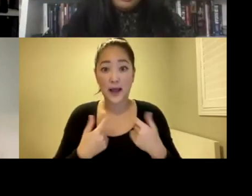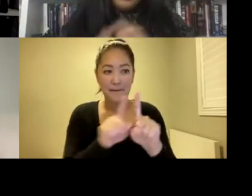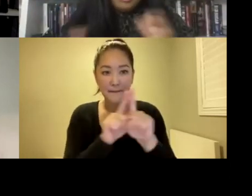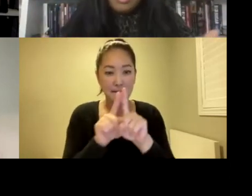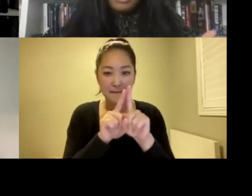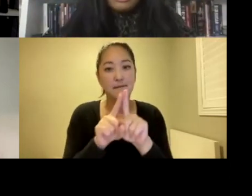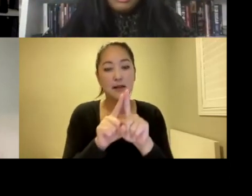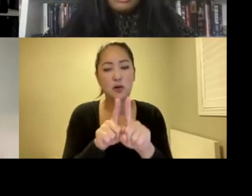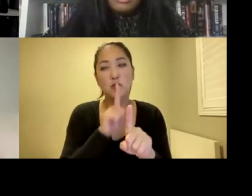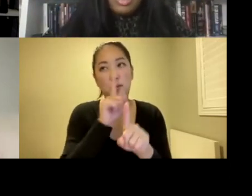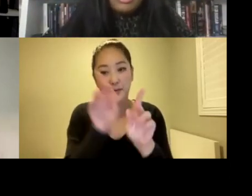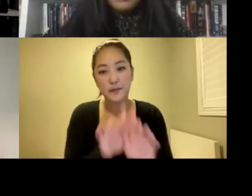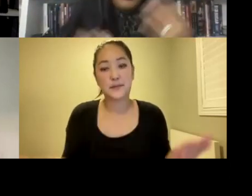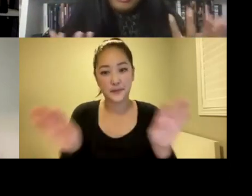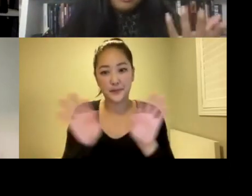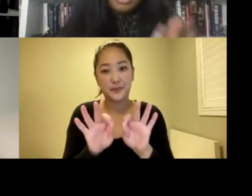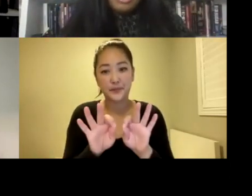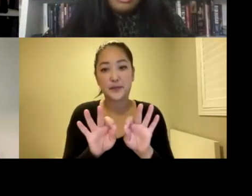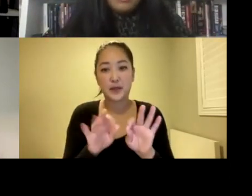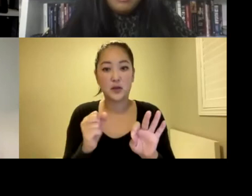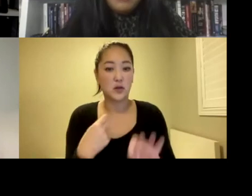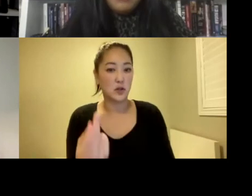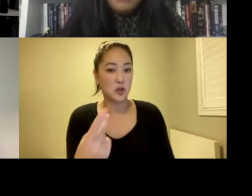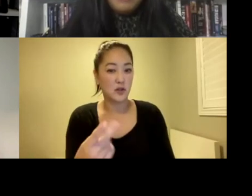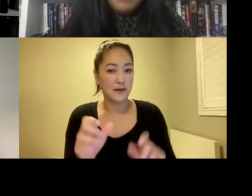is really important to us to grow as creators.